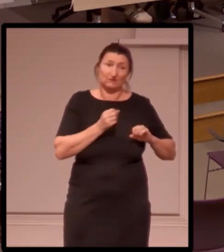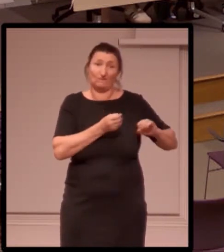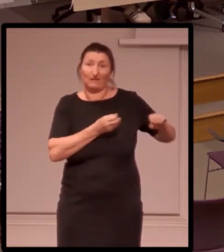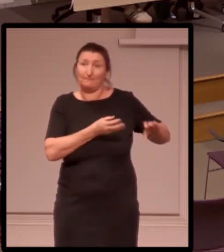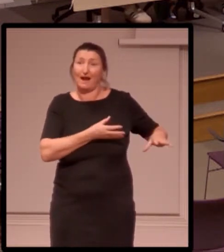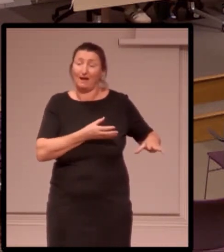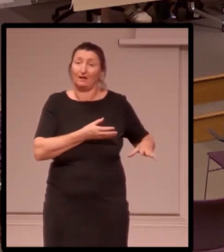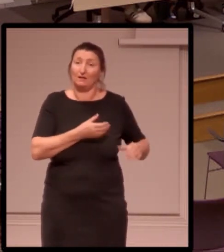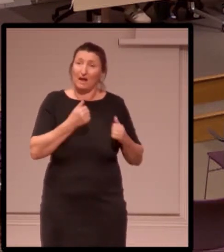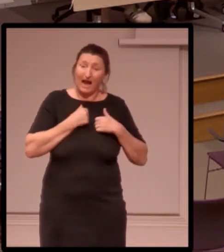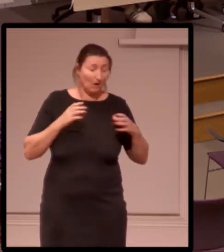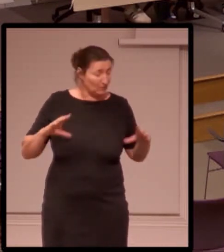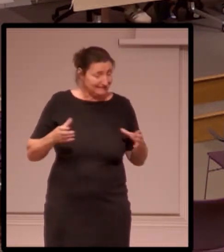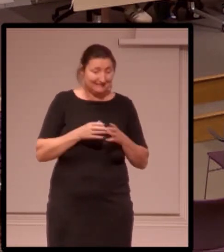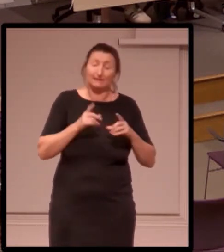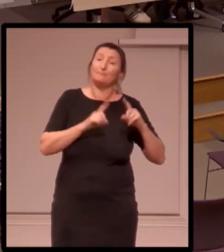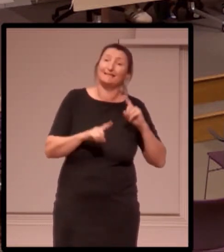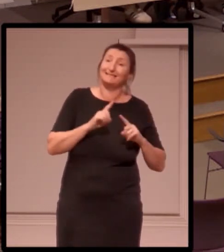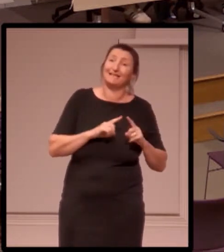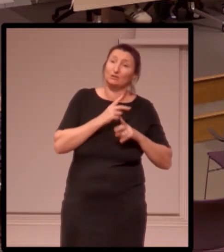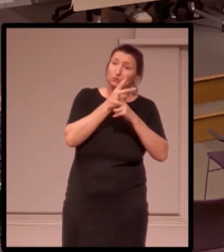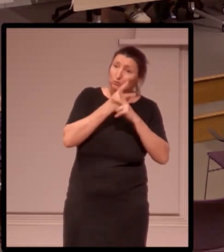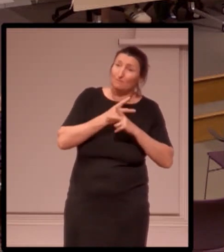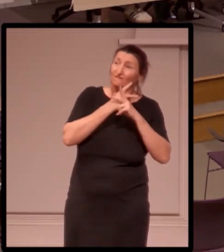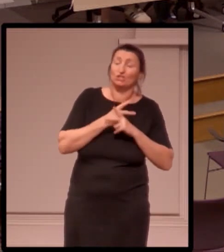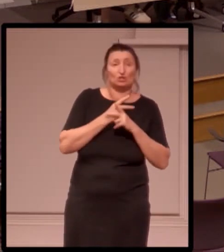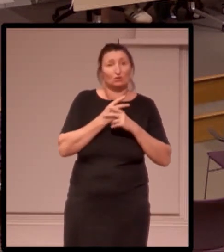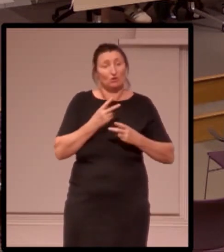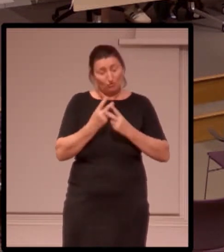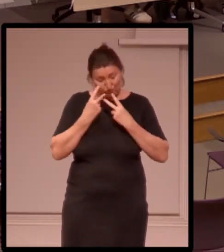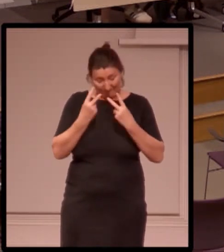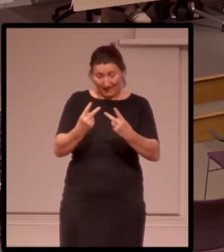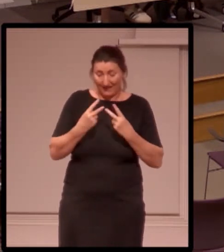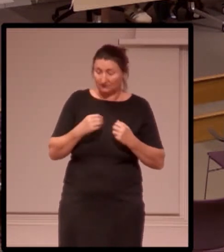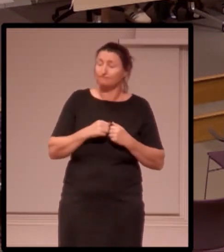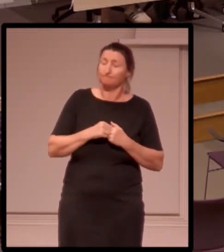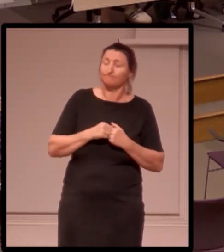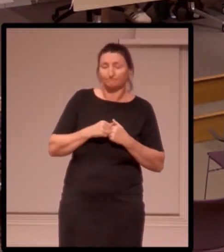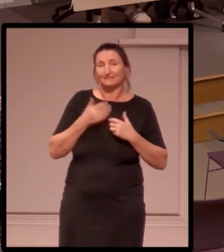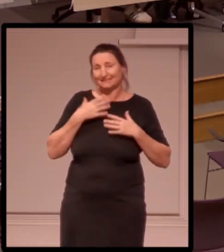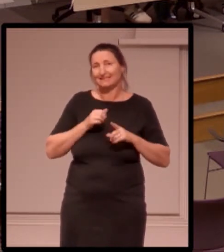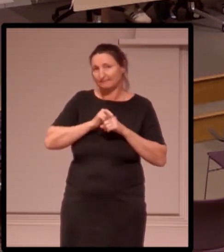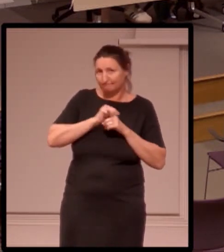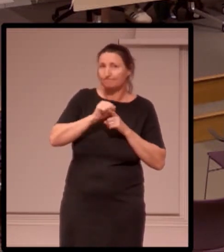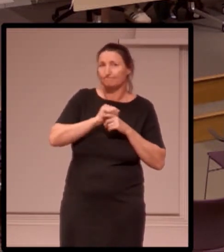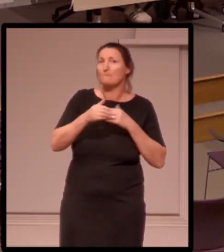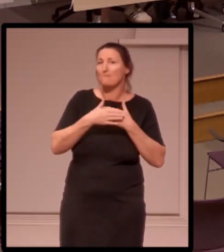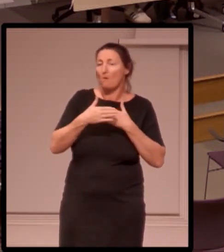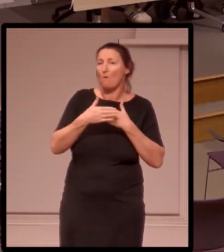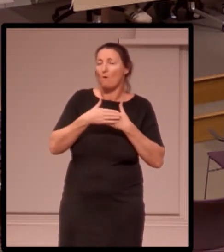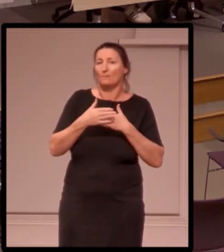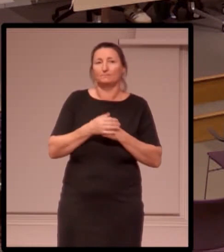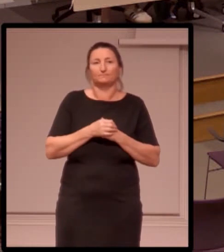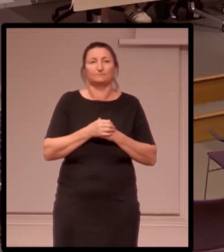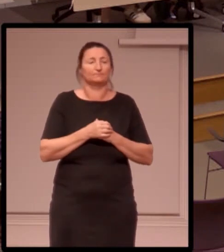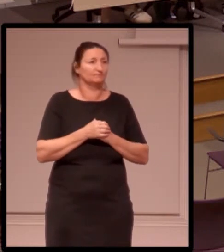we have our team meetings or when we have our practice supervision meetings and just reflect back, actually, what do we still need to do about some of those experiences and